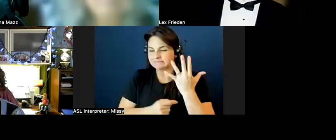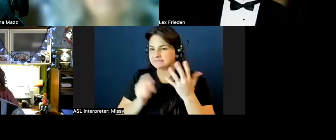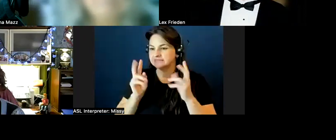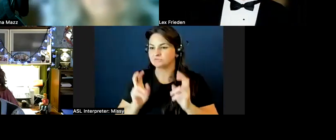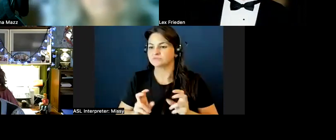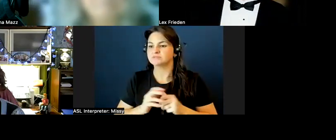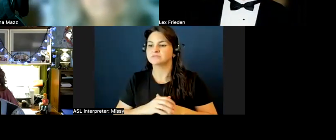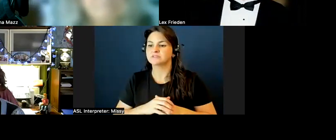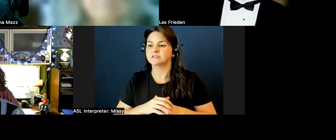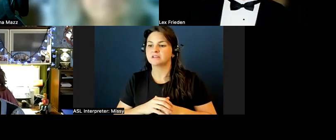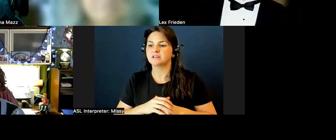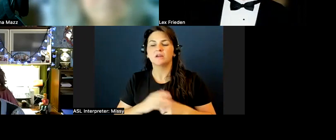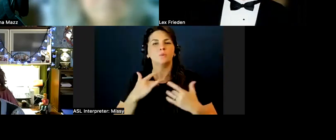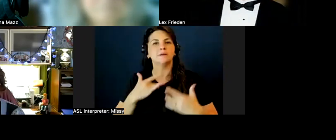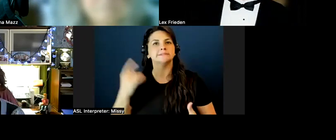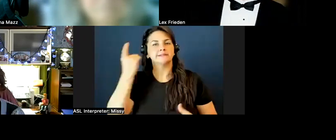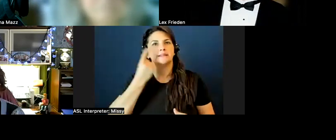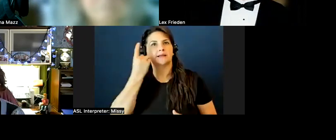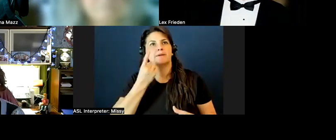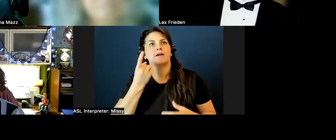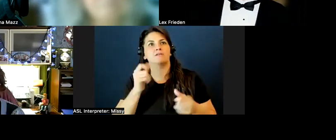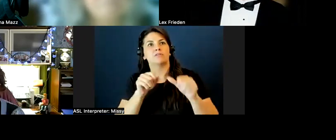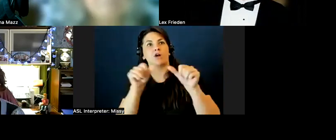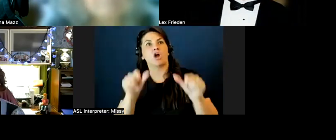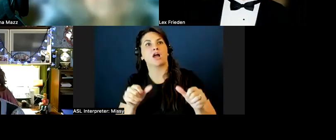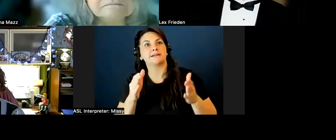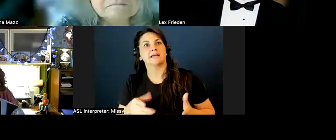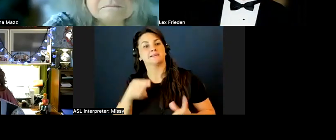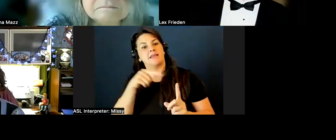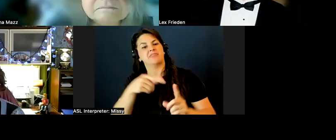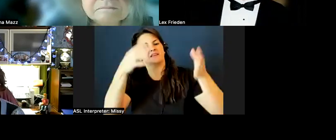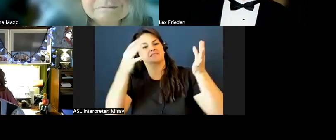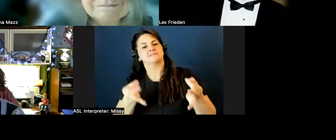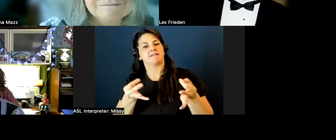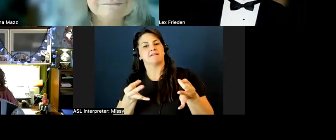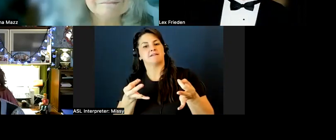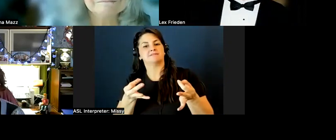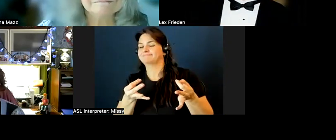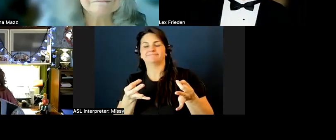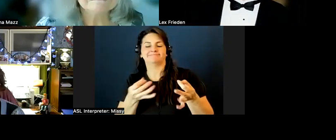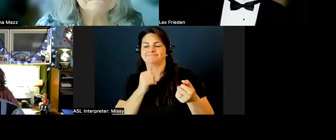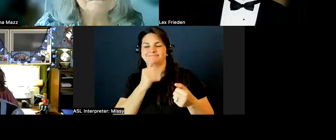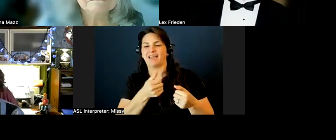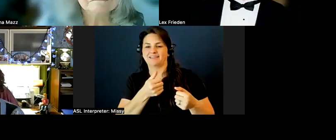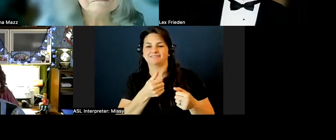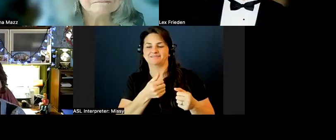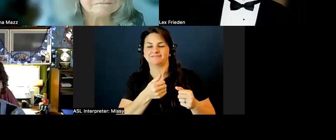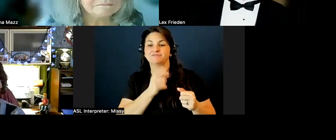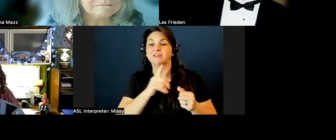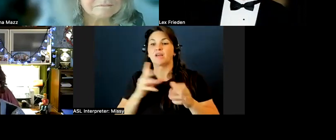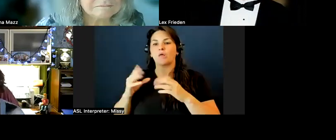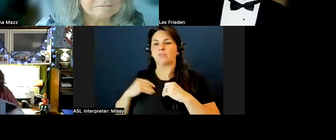we tend to think of the architects as making these decisions, but they're not. The